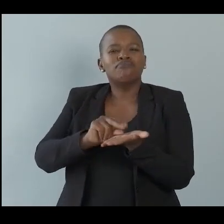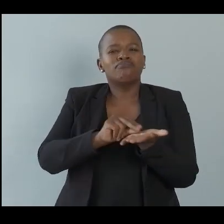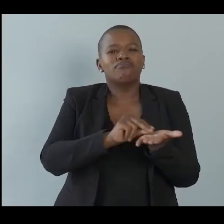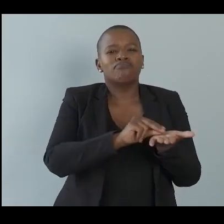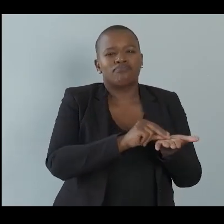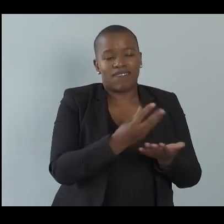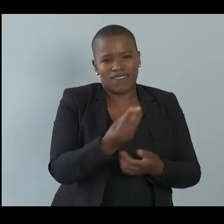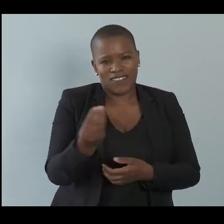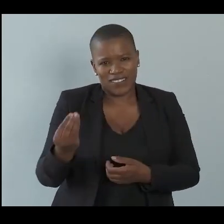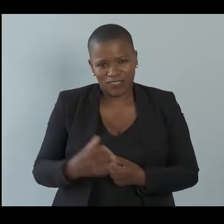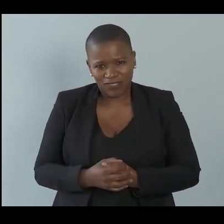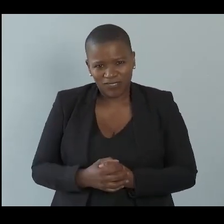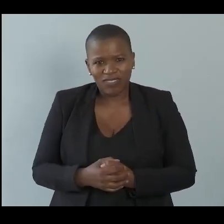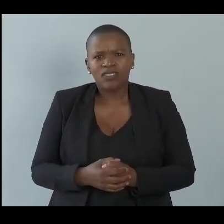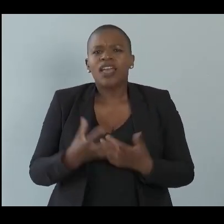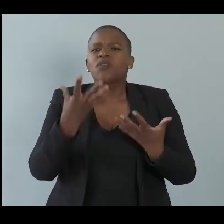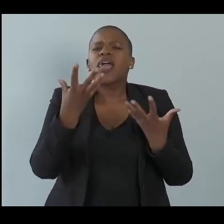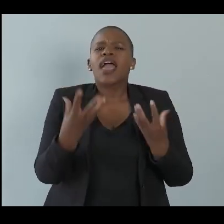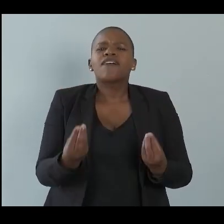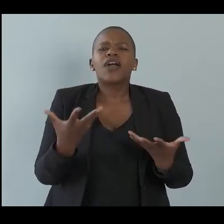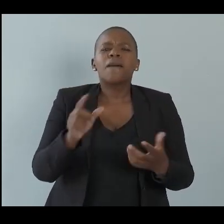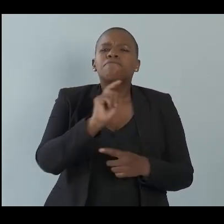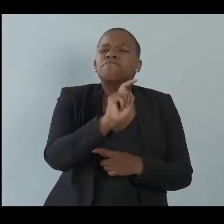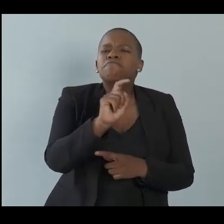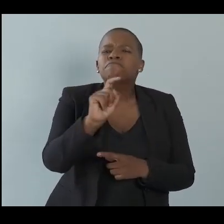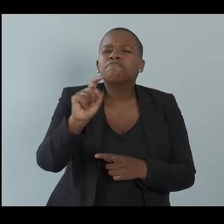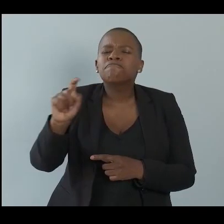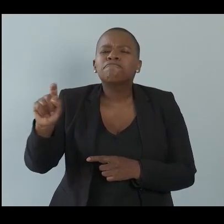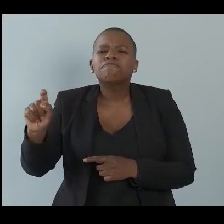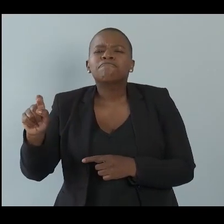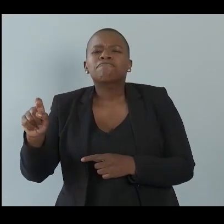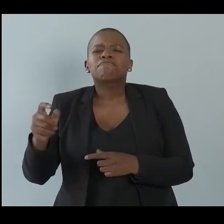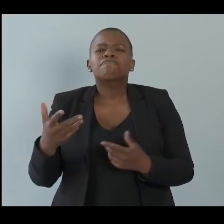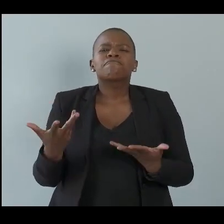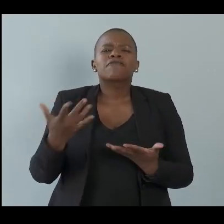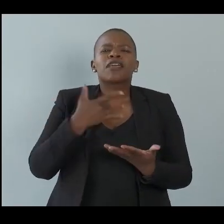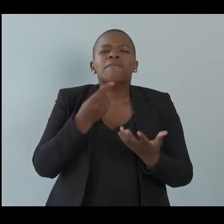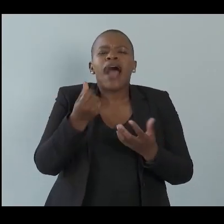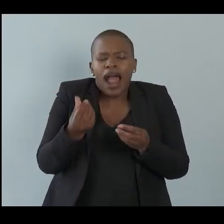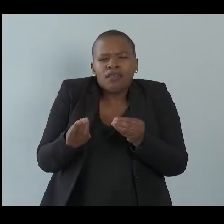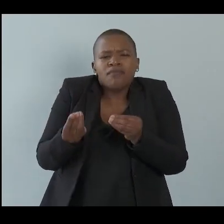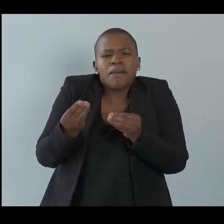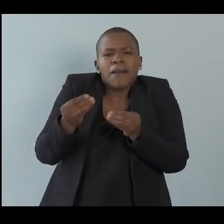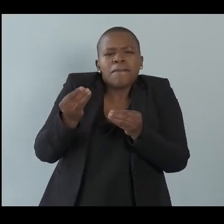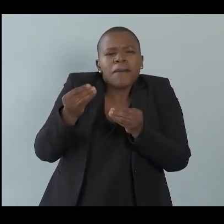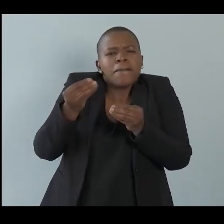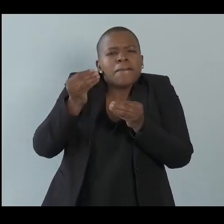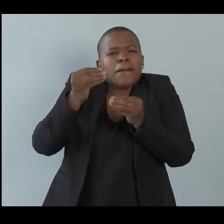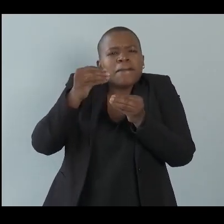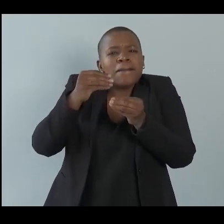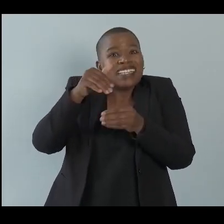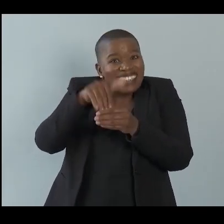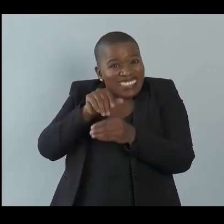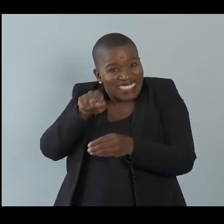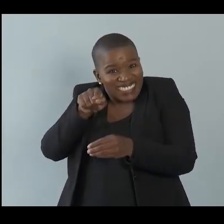well as within our car rental industry. The investment we made into establishing an in-house churn and retentions team